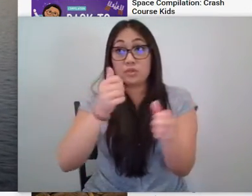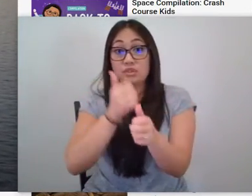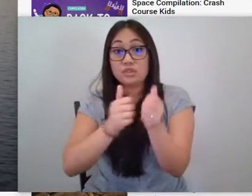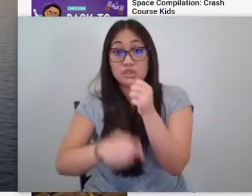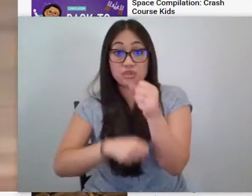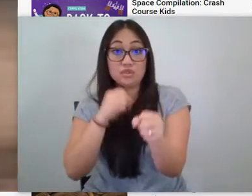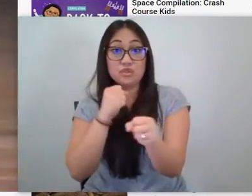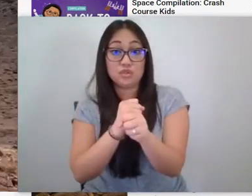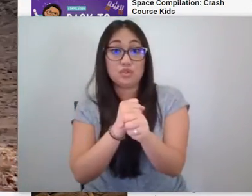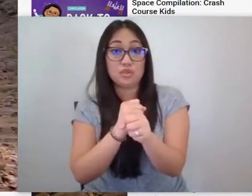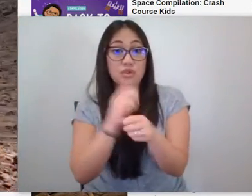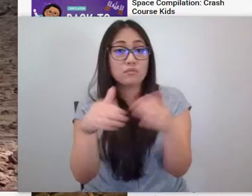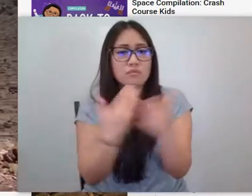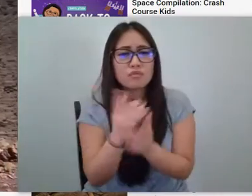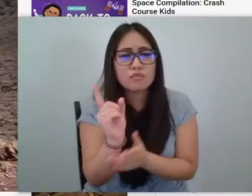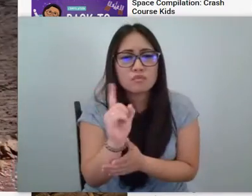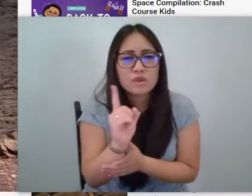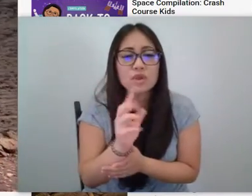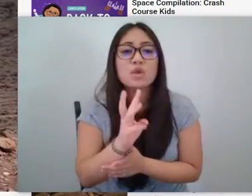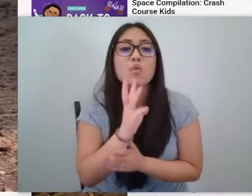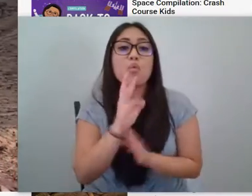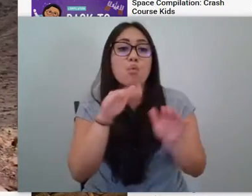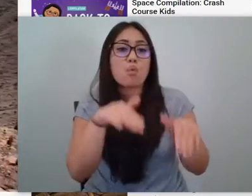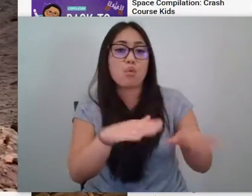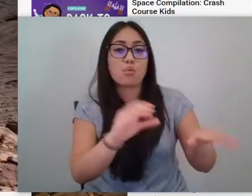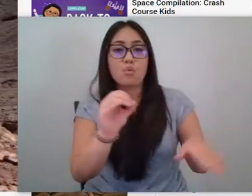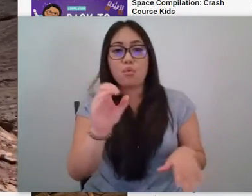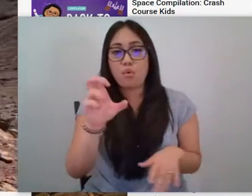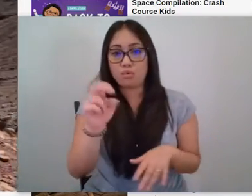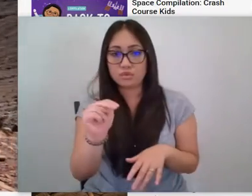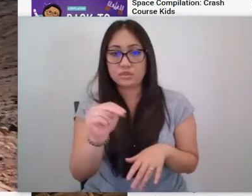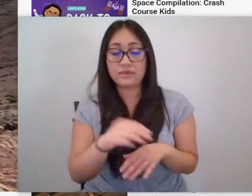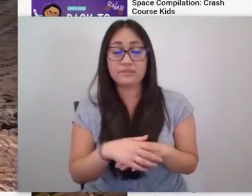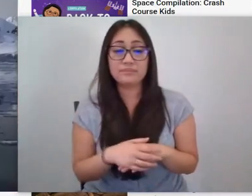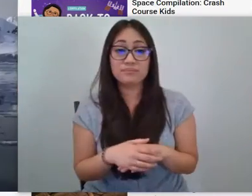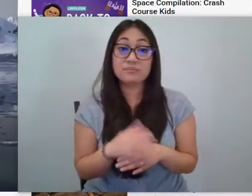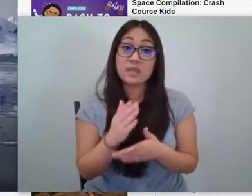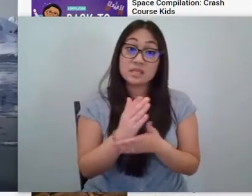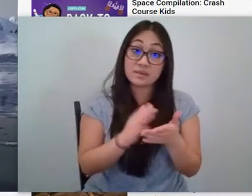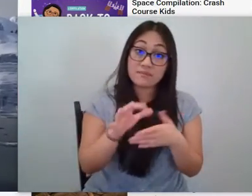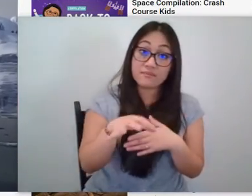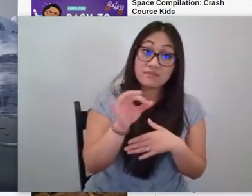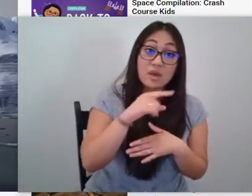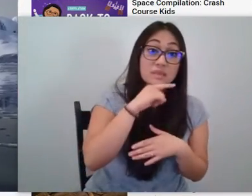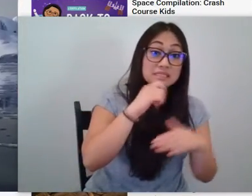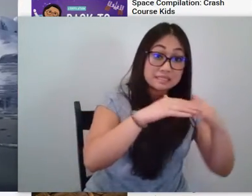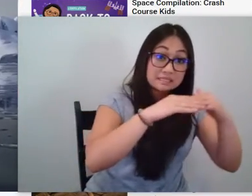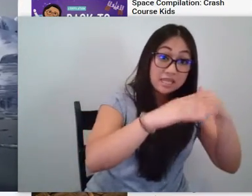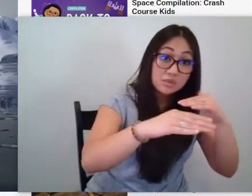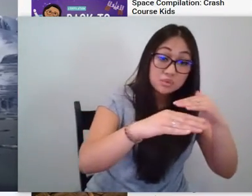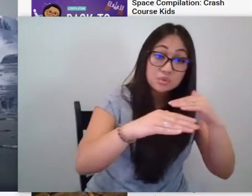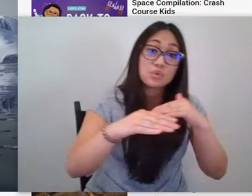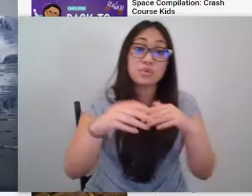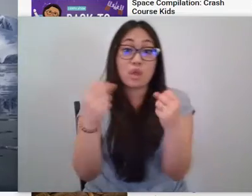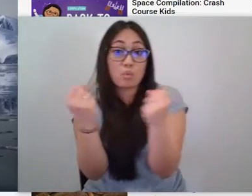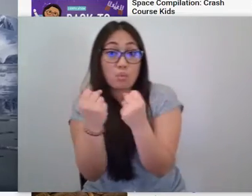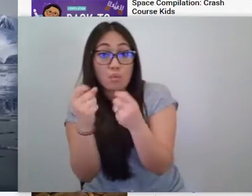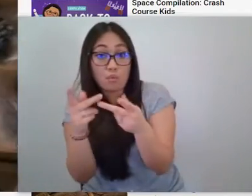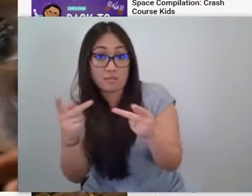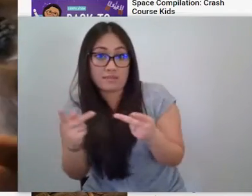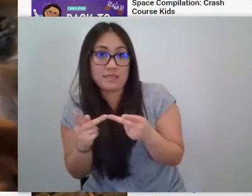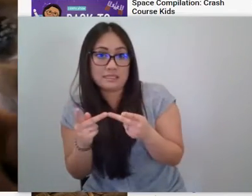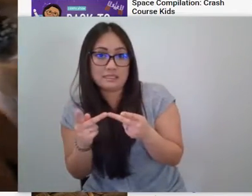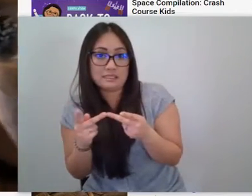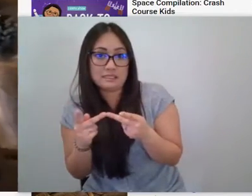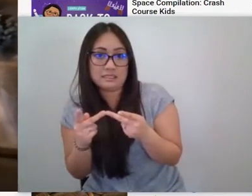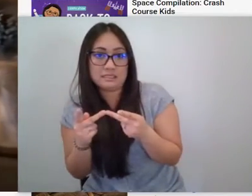ocean. Although some have been found in deserts or in cold places like Antarctica, where the climate preserves them,